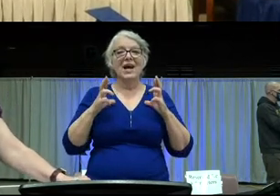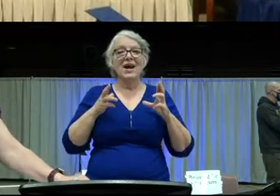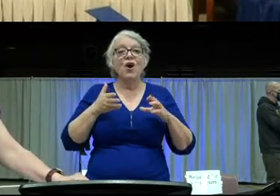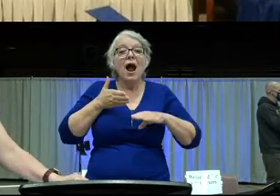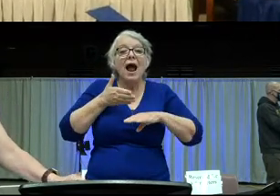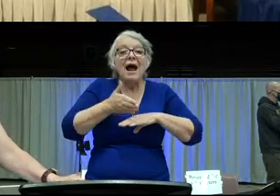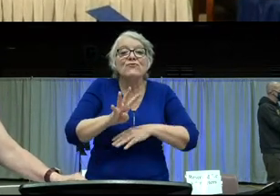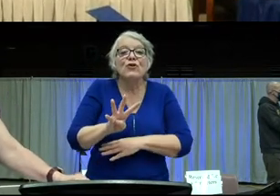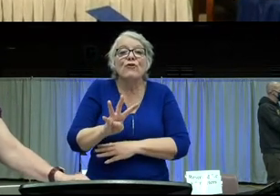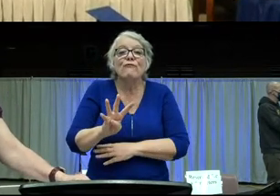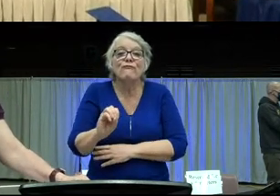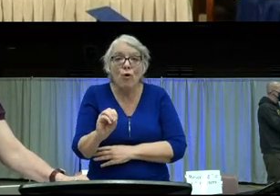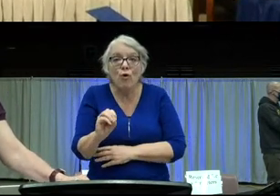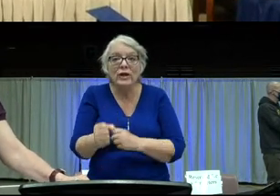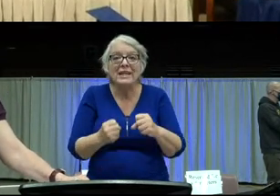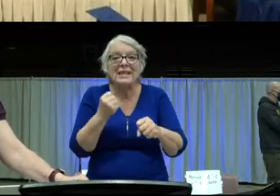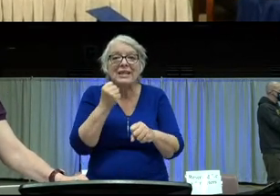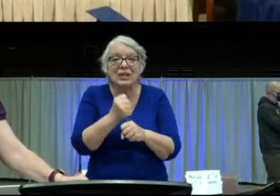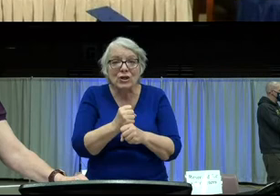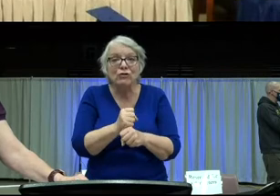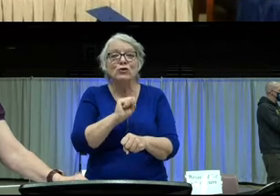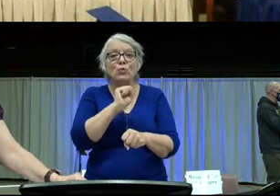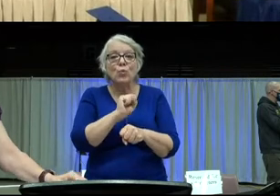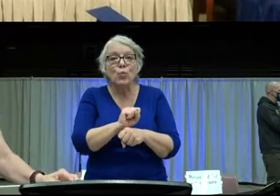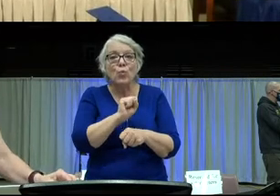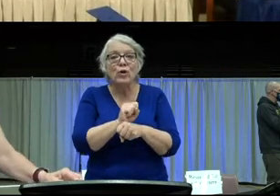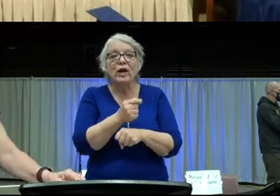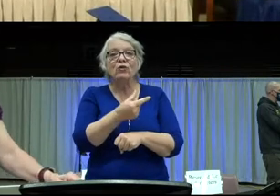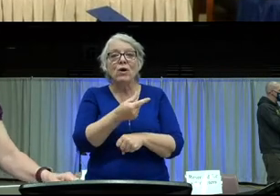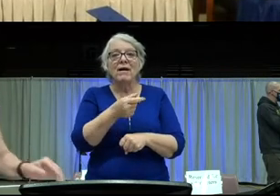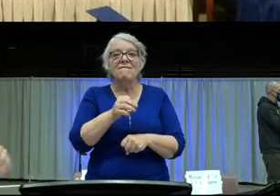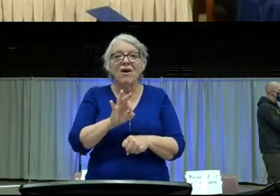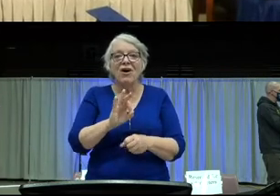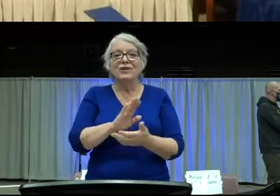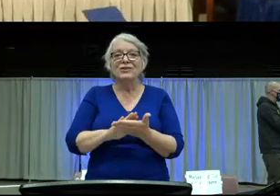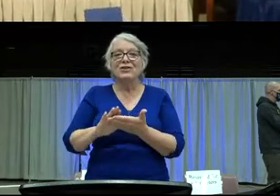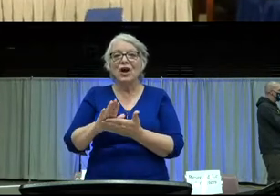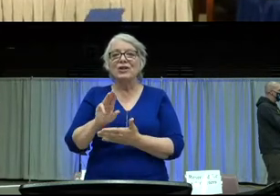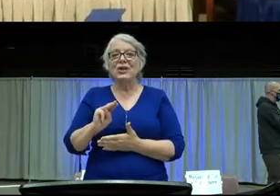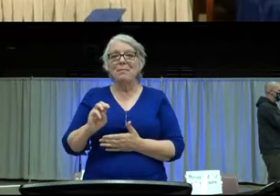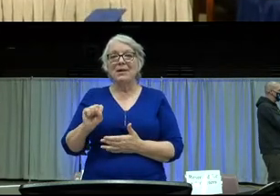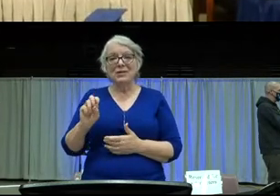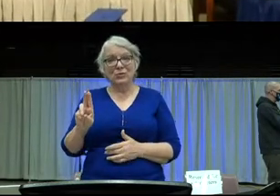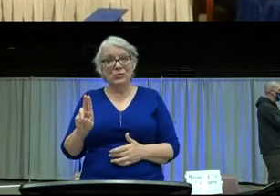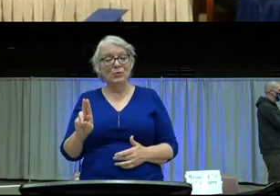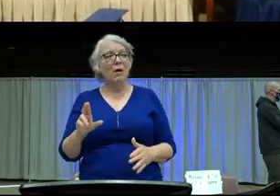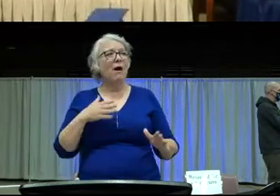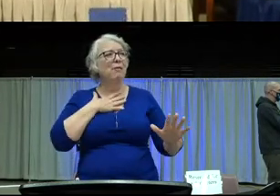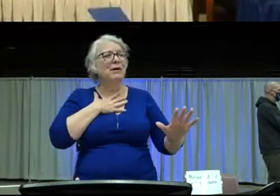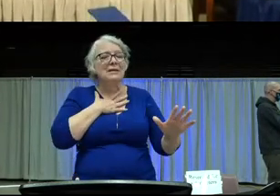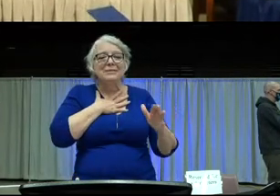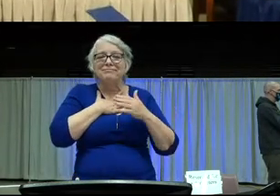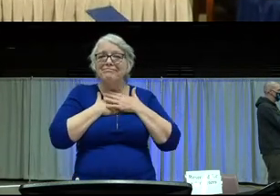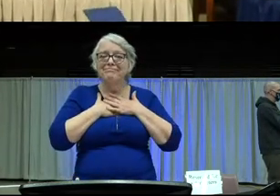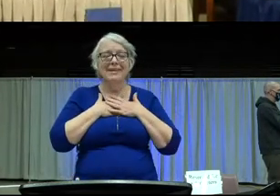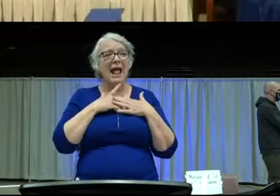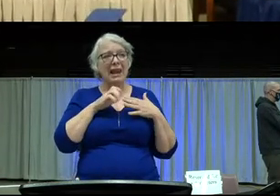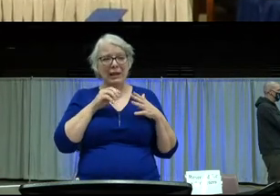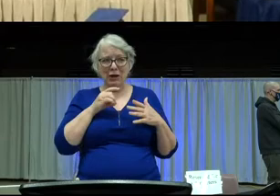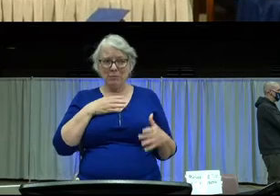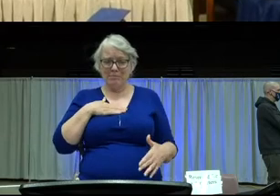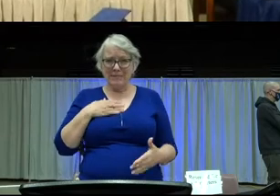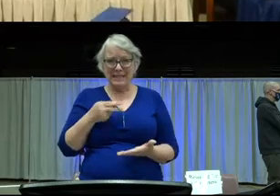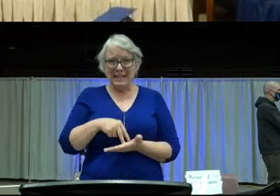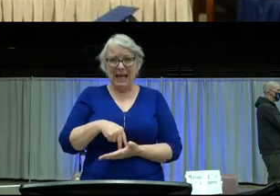years at Great Falls College, MSU. Leonard, please, I'm gonna choke up. Please stand up.